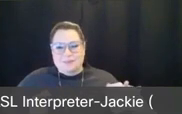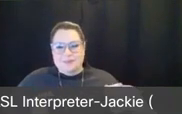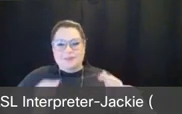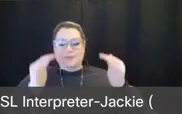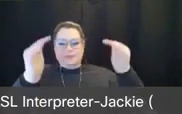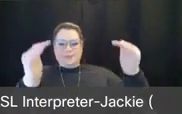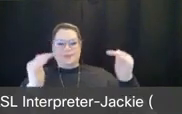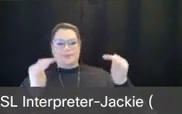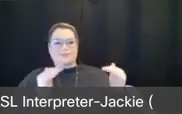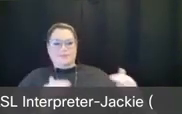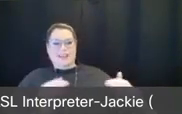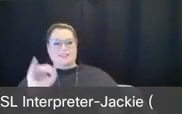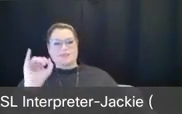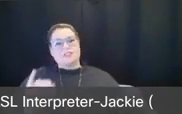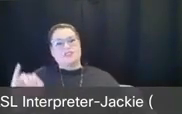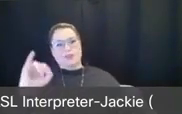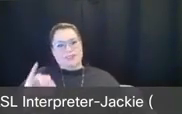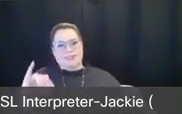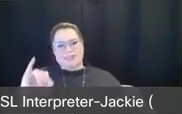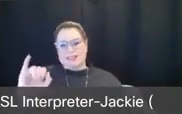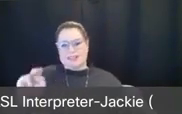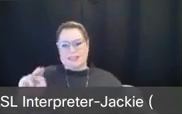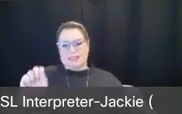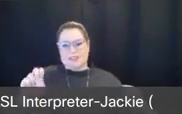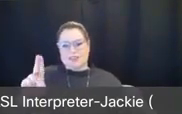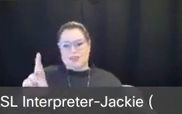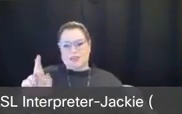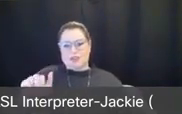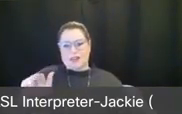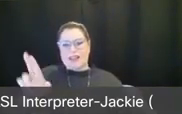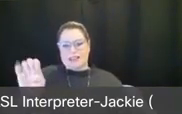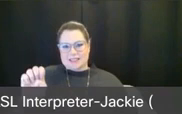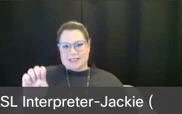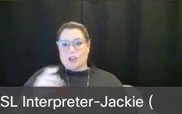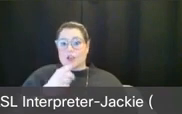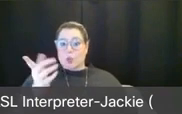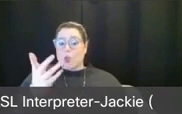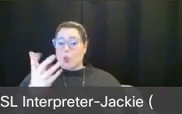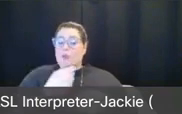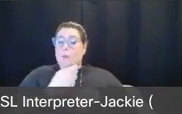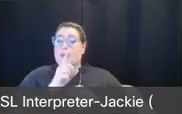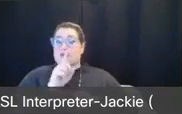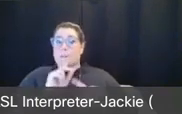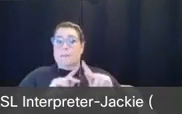want to make sure that the folks that are coming onto your property have workers' comp, and